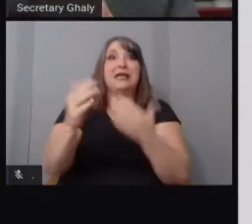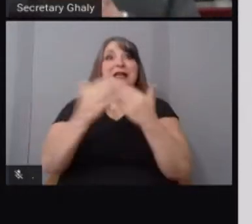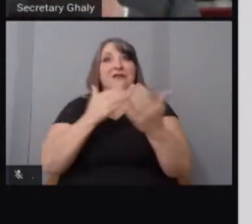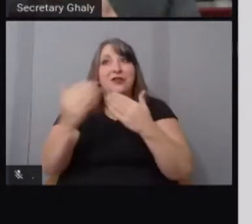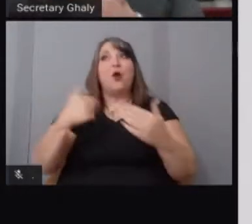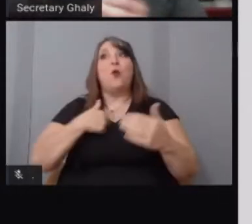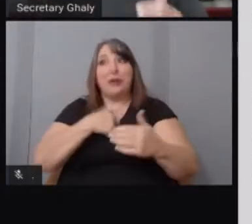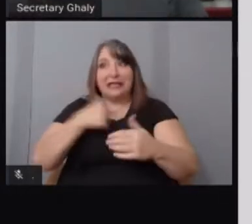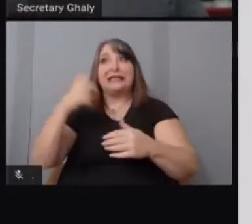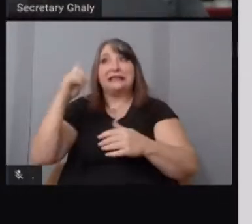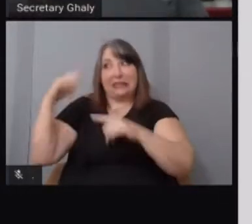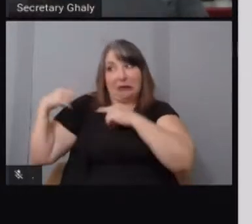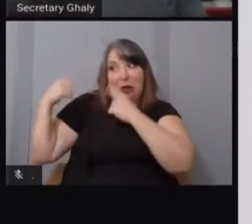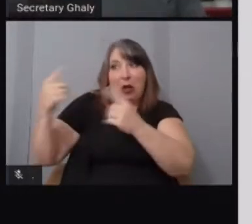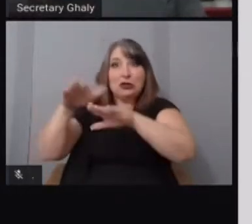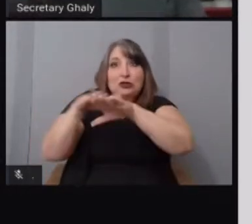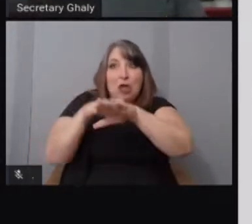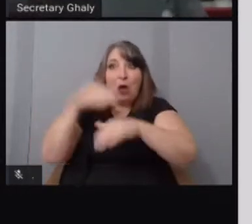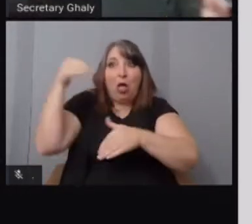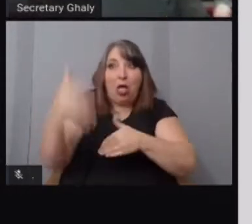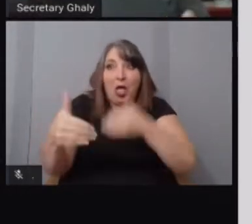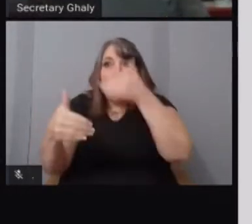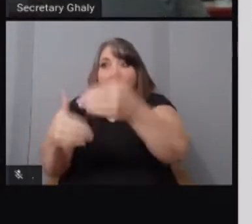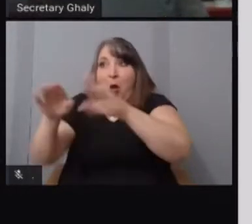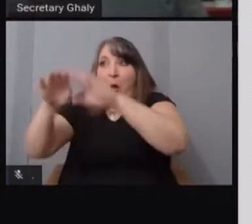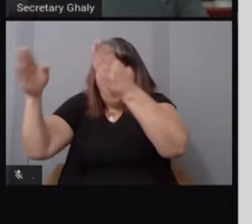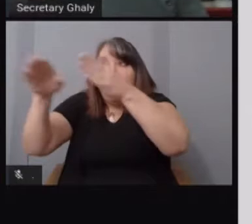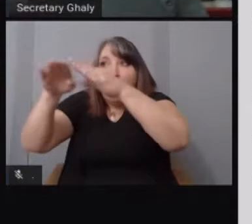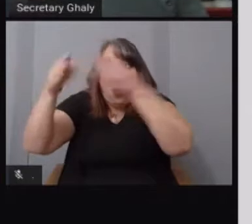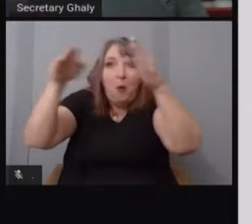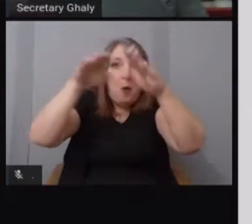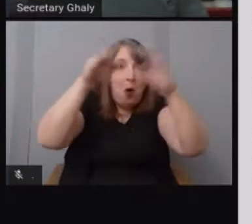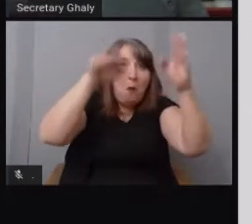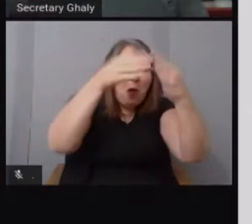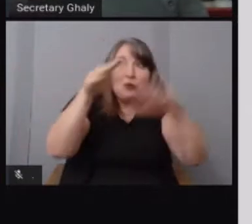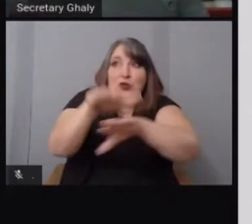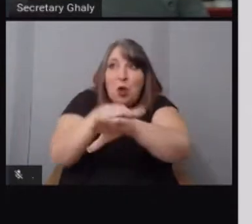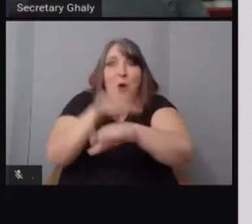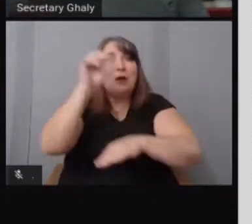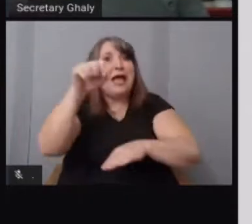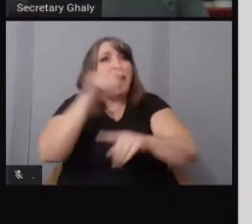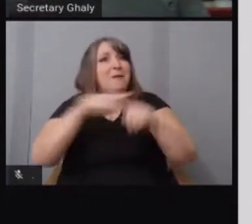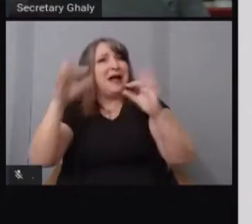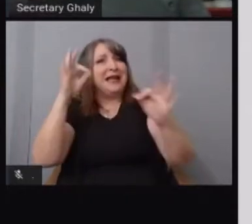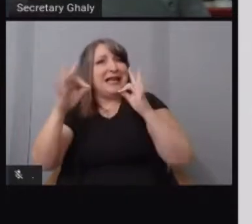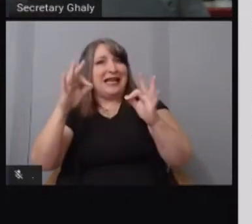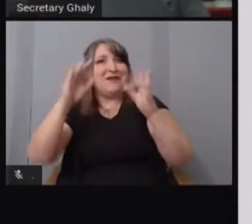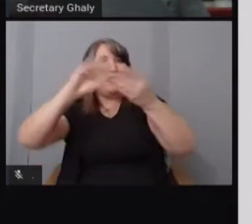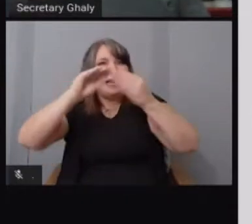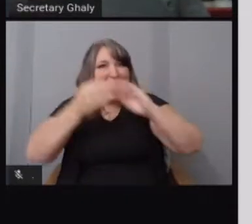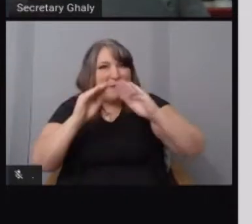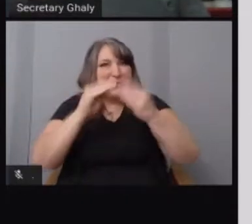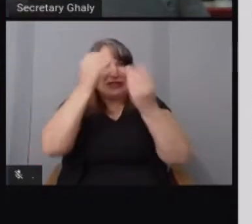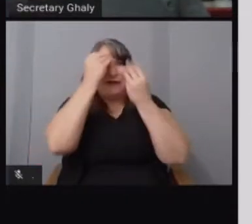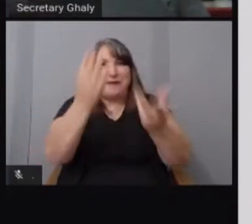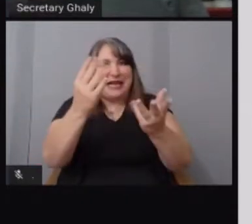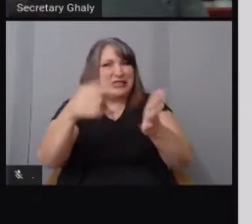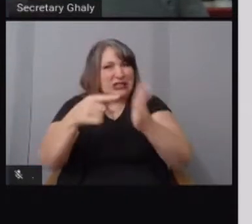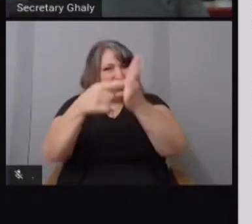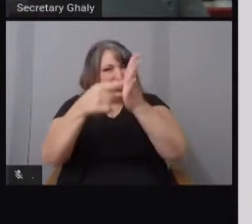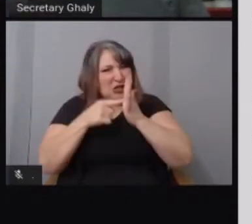stringent forward, if there are signs and signals in our data to move back with expediency,